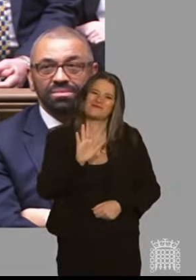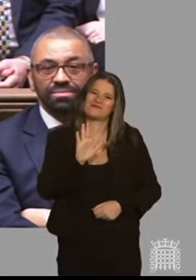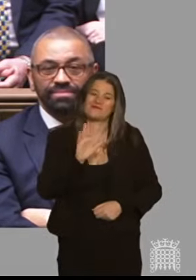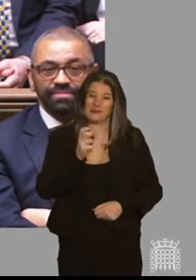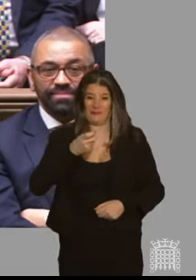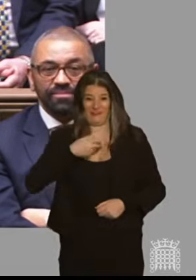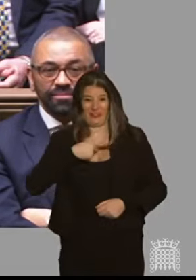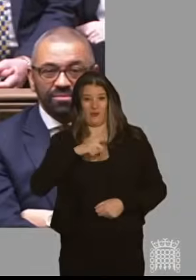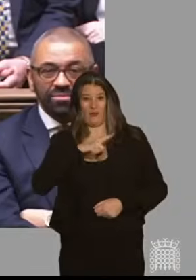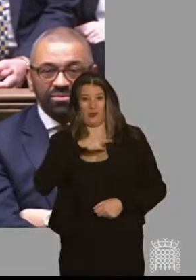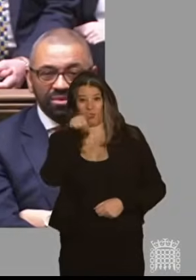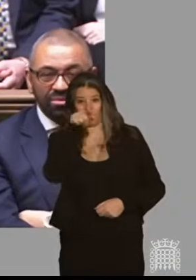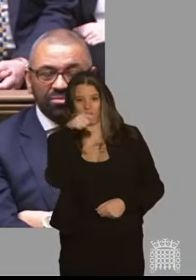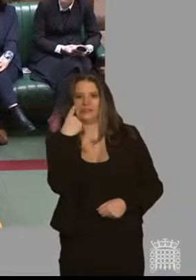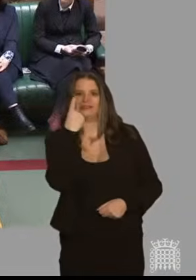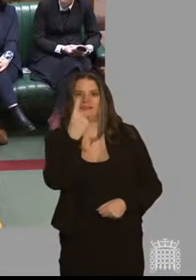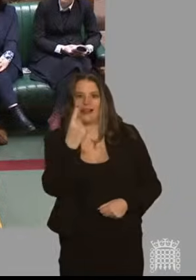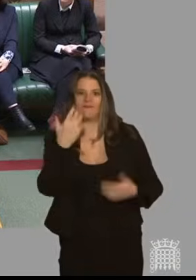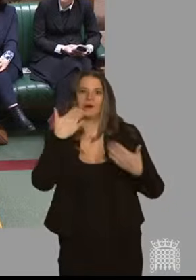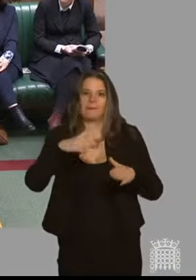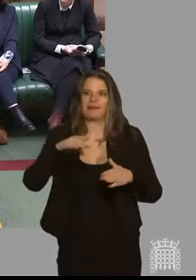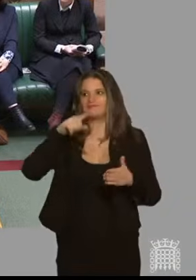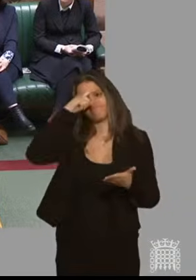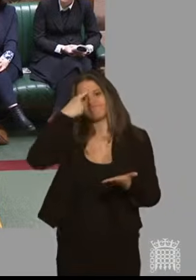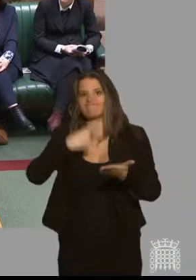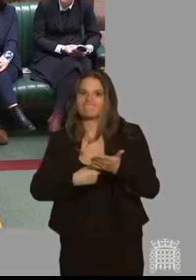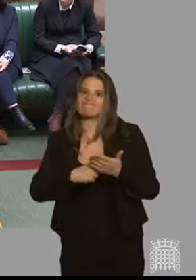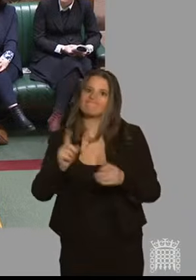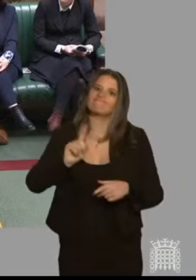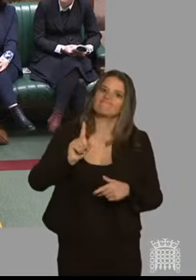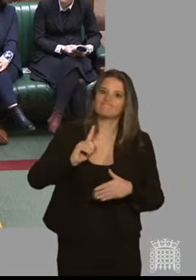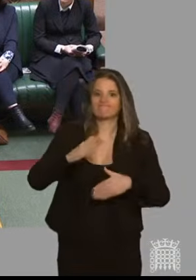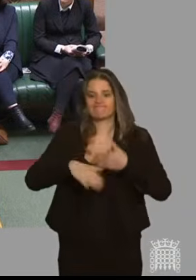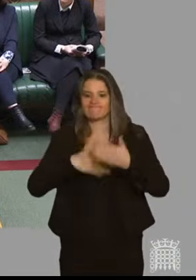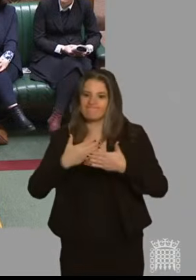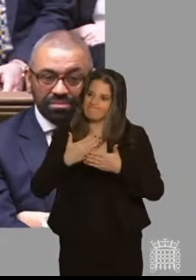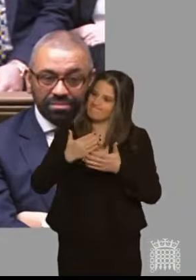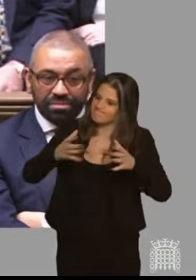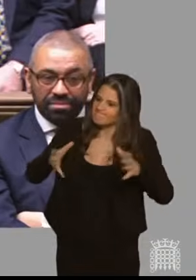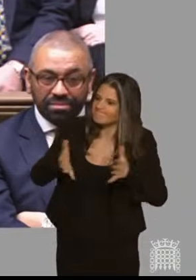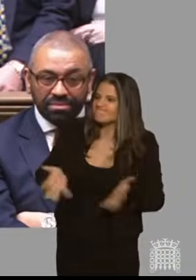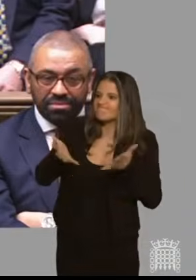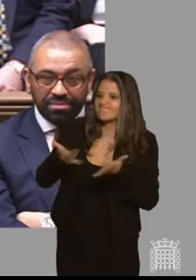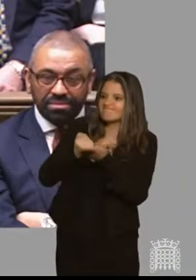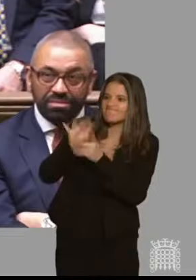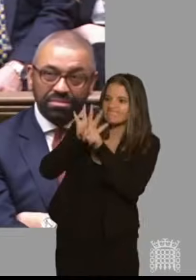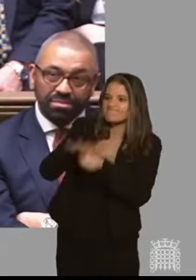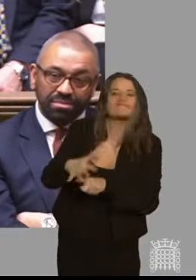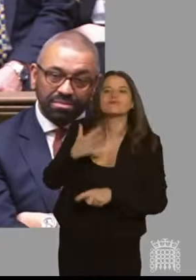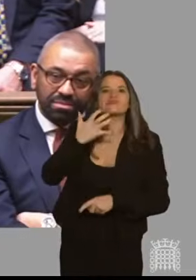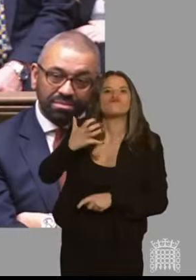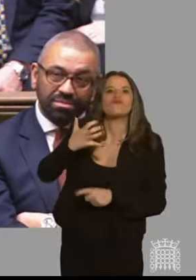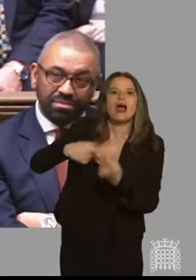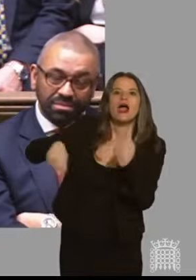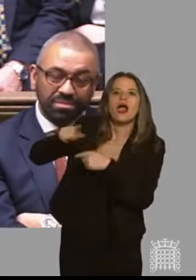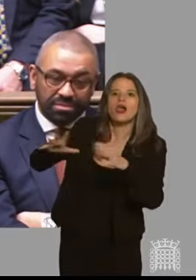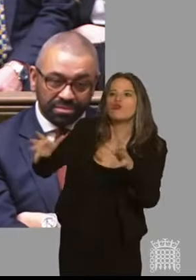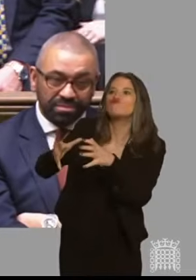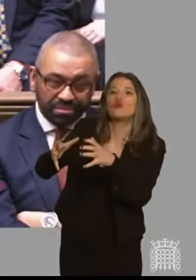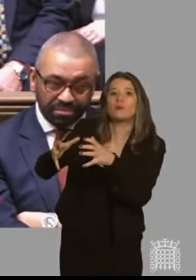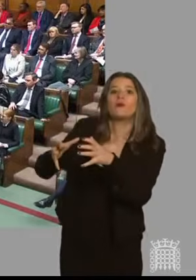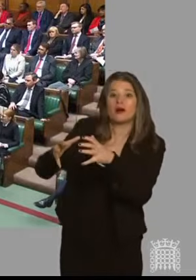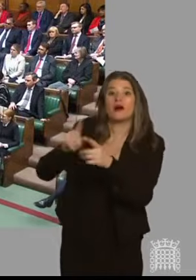let anti-Semitism run rife in this Labour Party. Those are his actions, those are his values, and that's how he should be